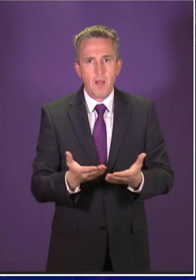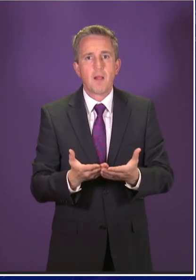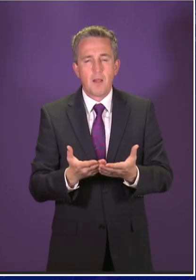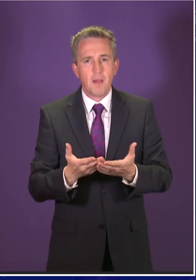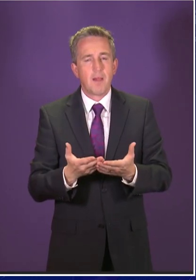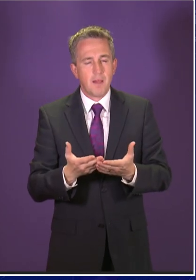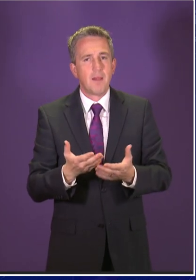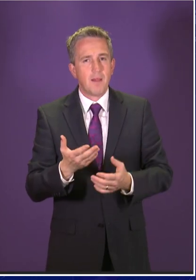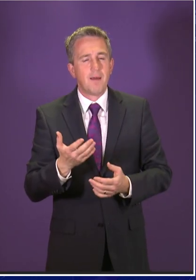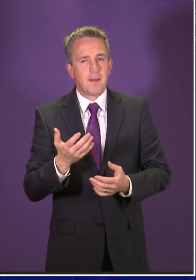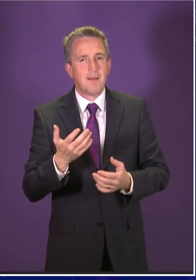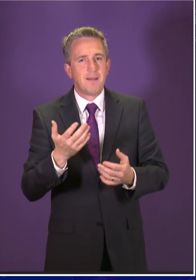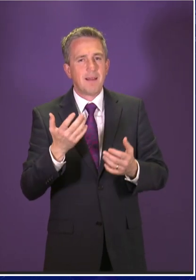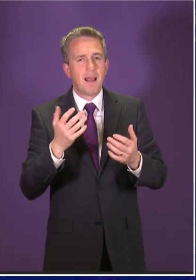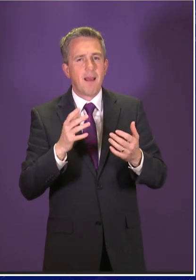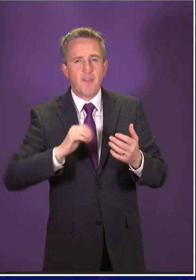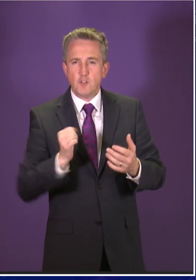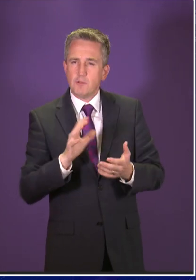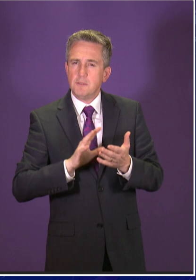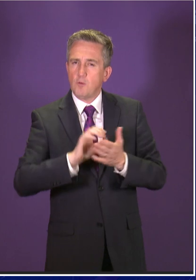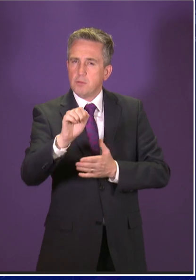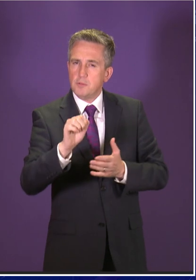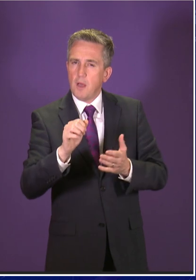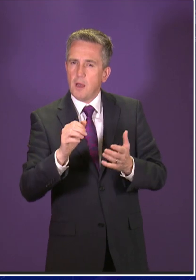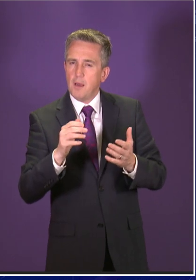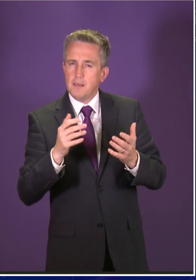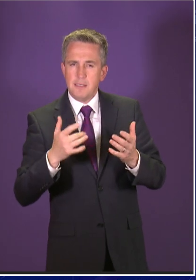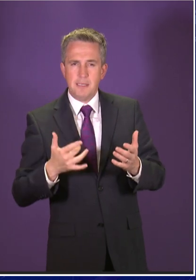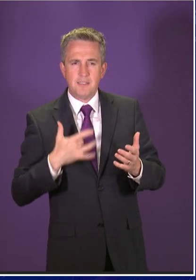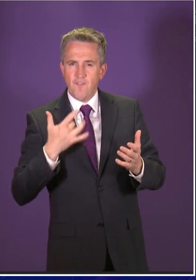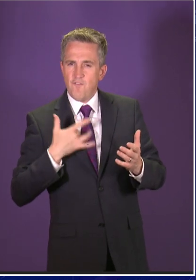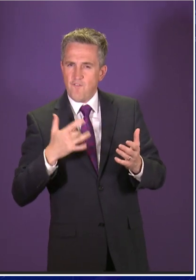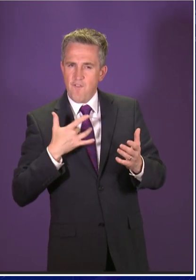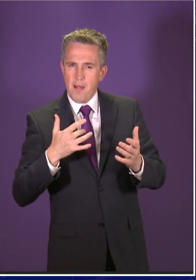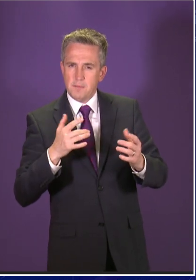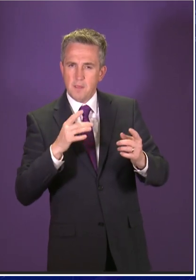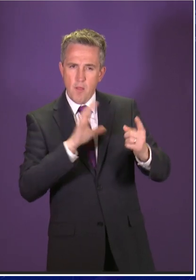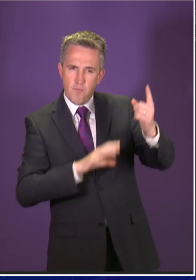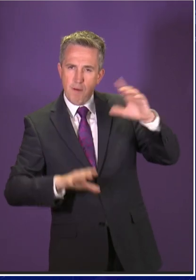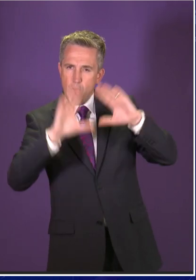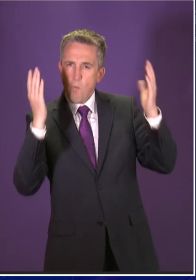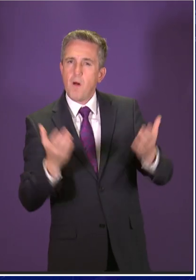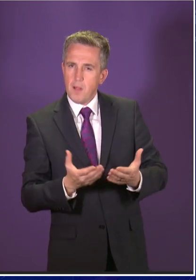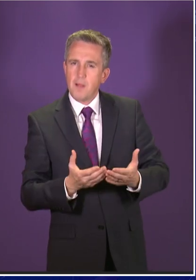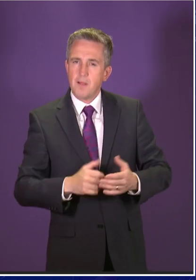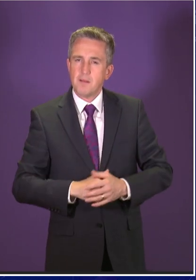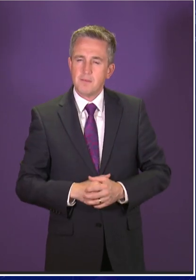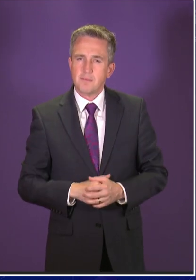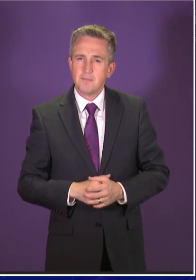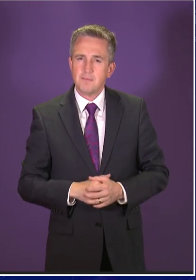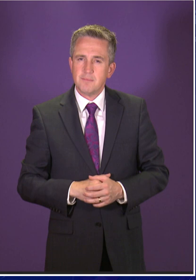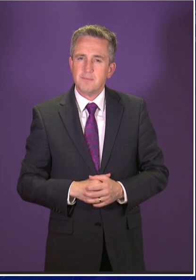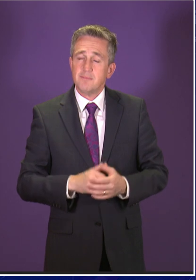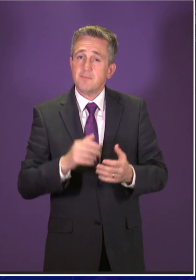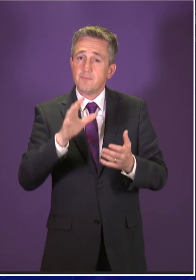are renowned for celebrating that culture spiritedly, in both senses of that word. At